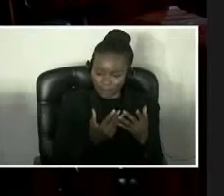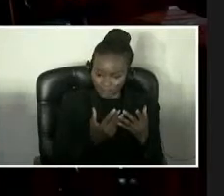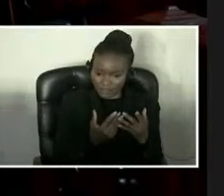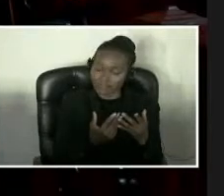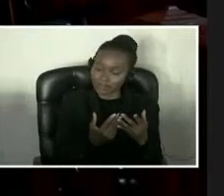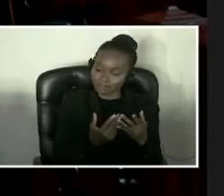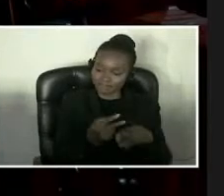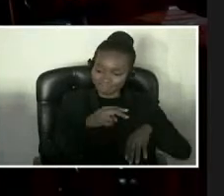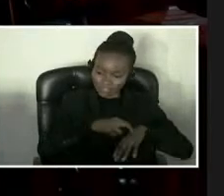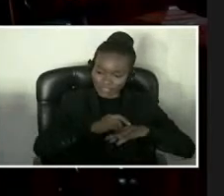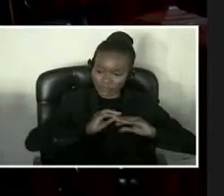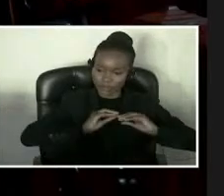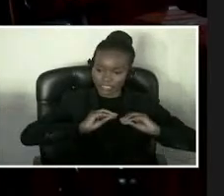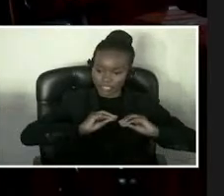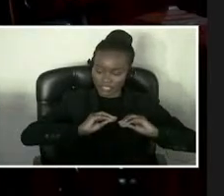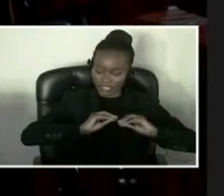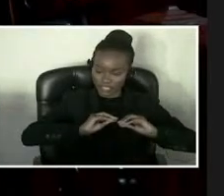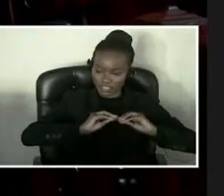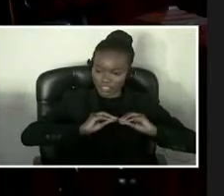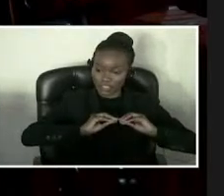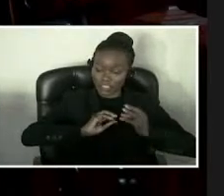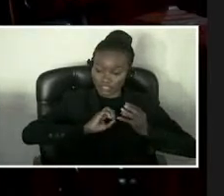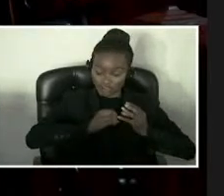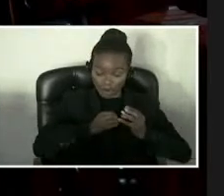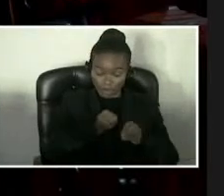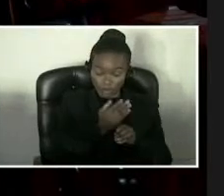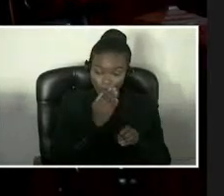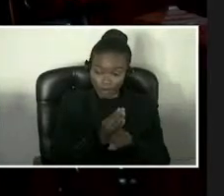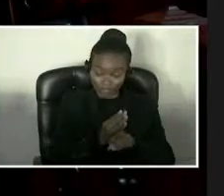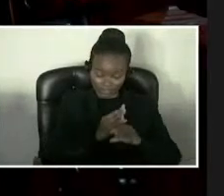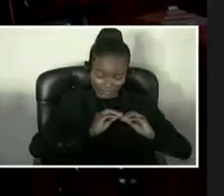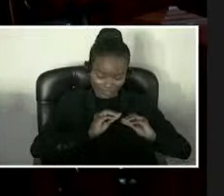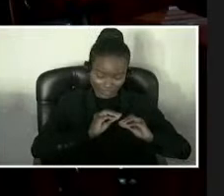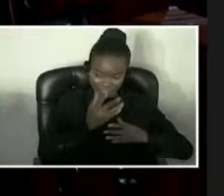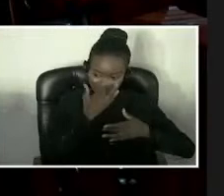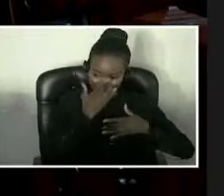teach for us to reduce admissions and prevent sickness